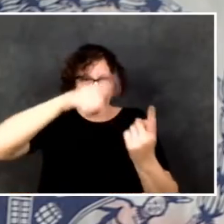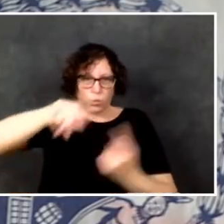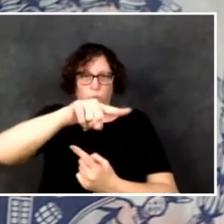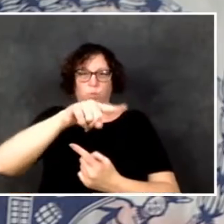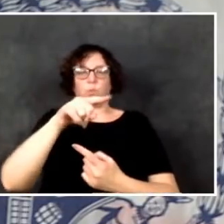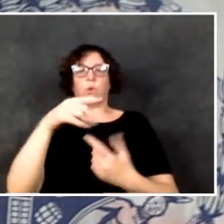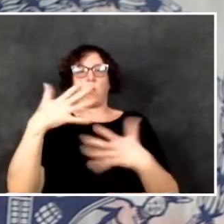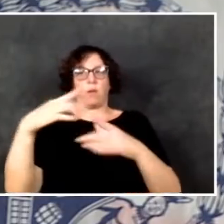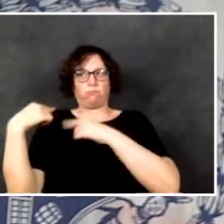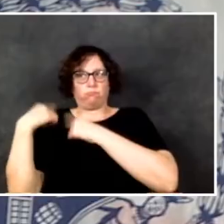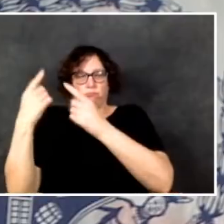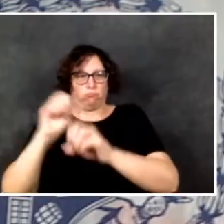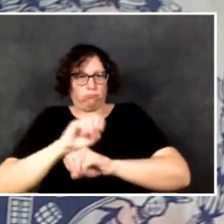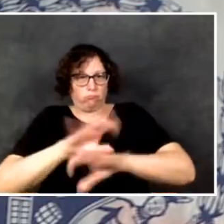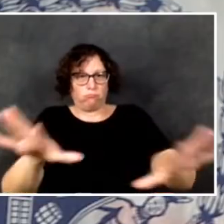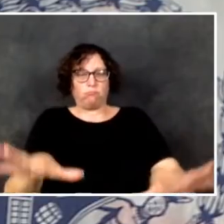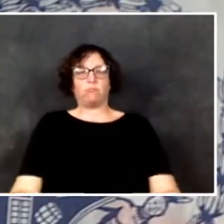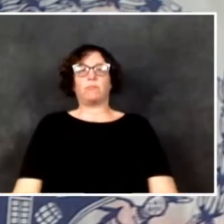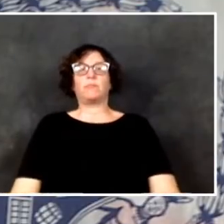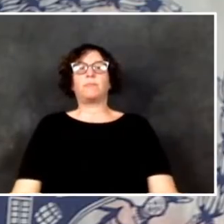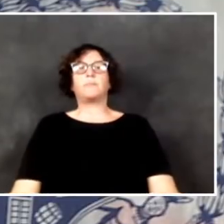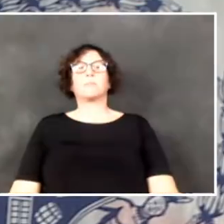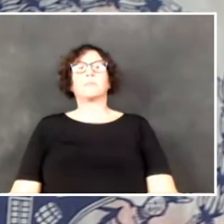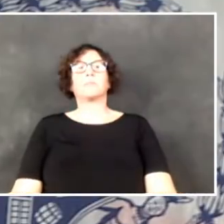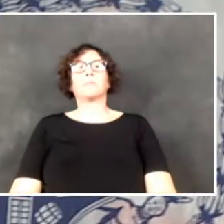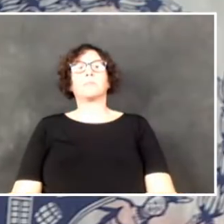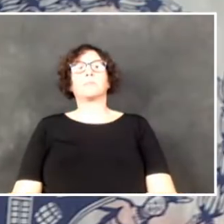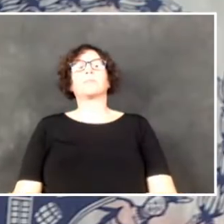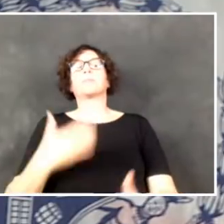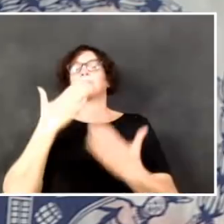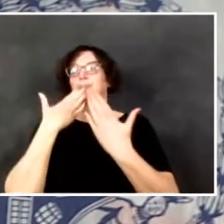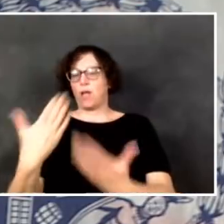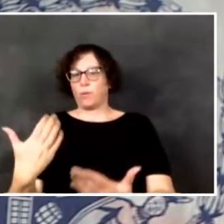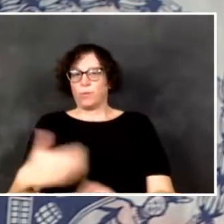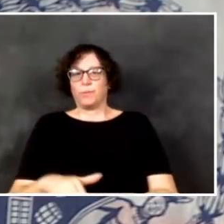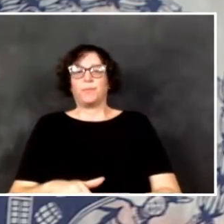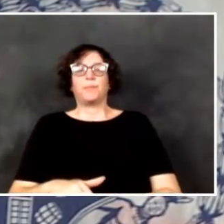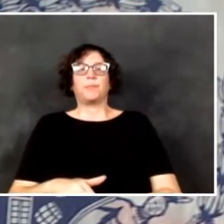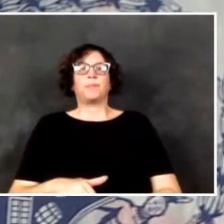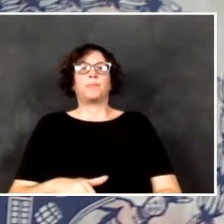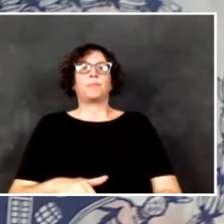Next, we have Abu from Bangla Patrika.